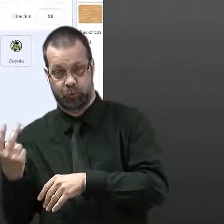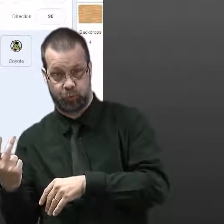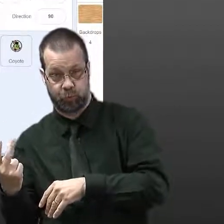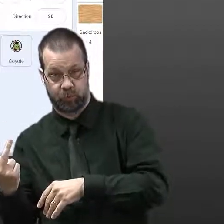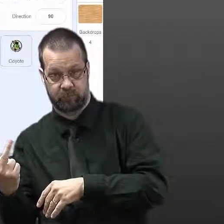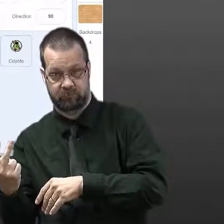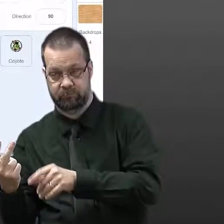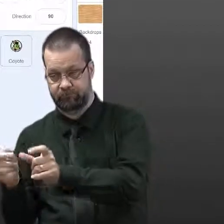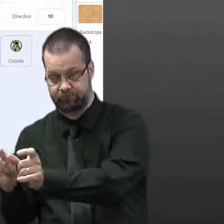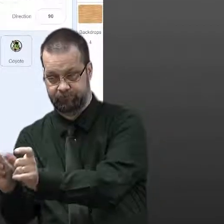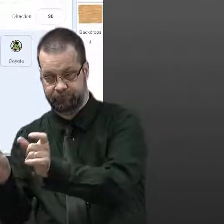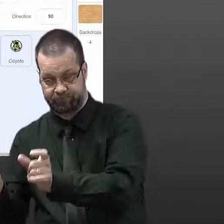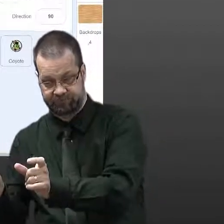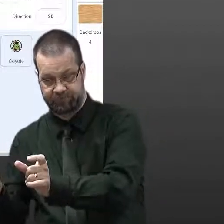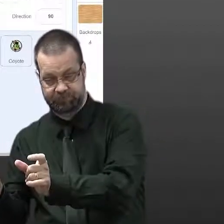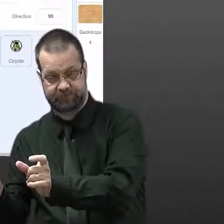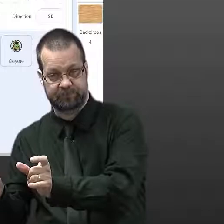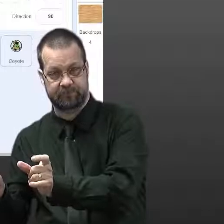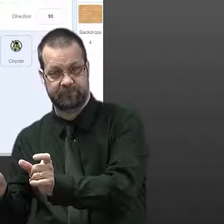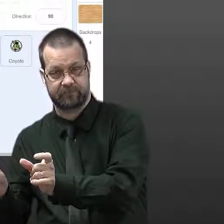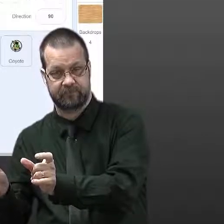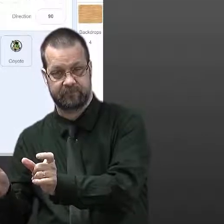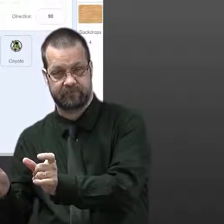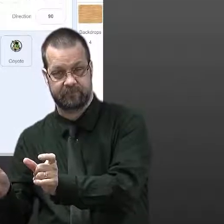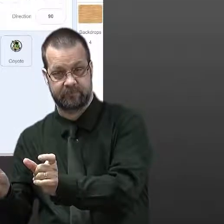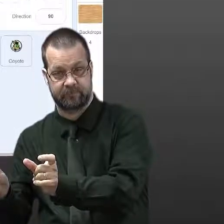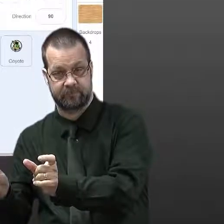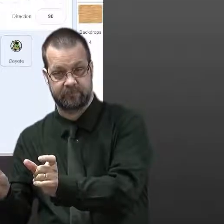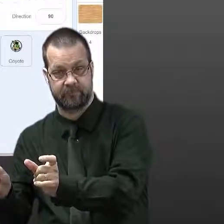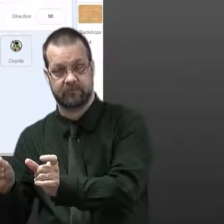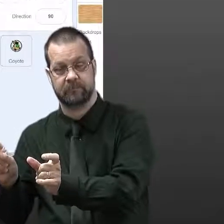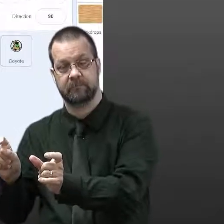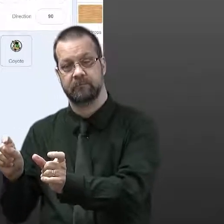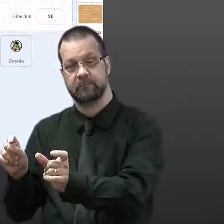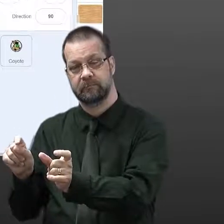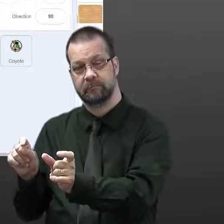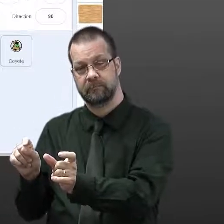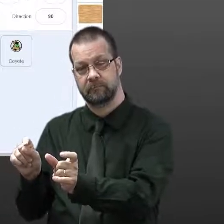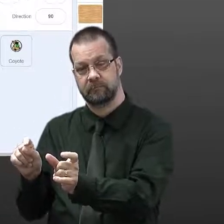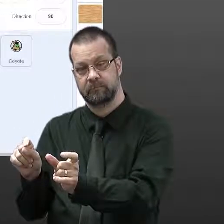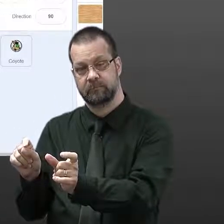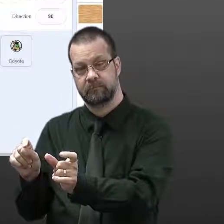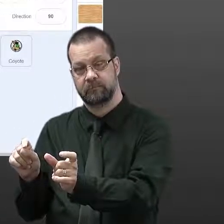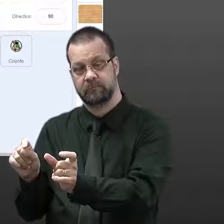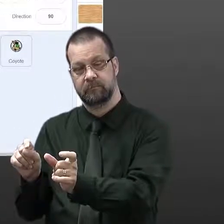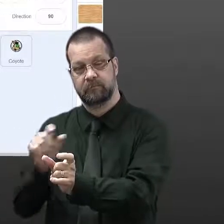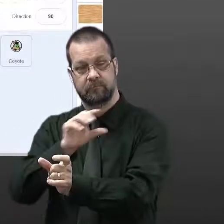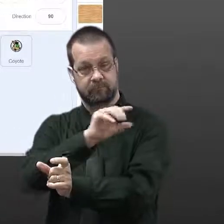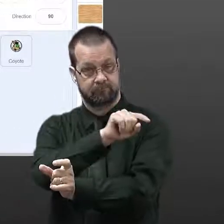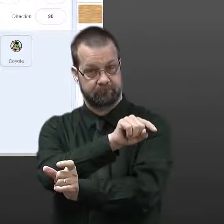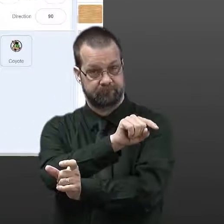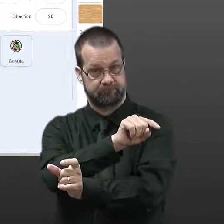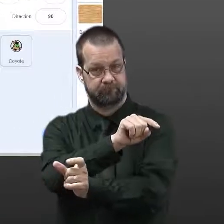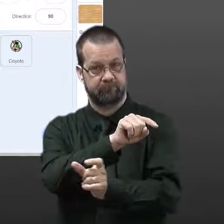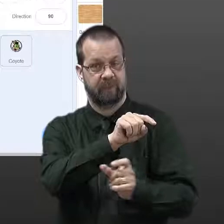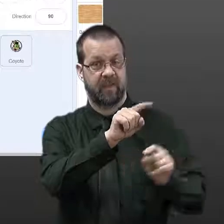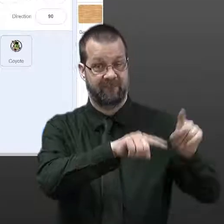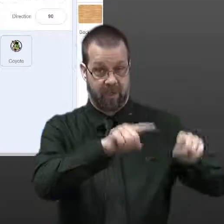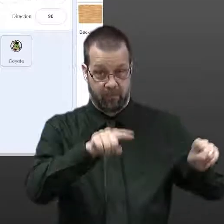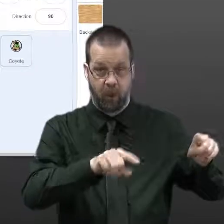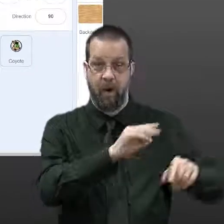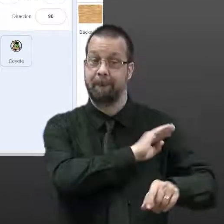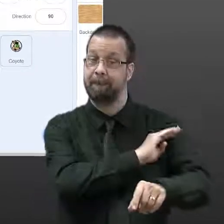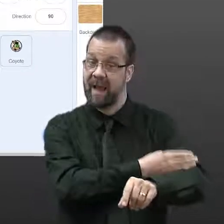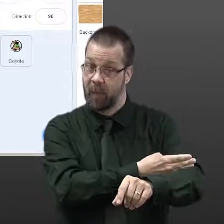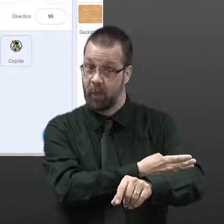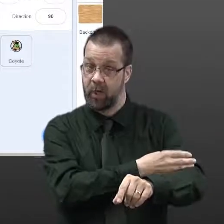has two sides. So on the left side of this block, we are going to grab the rounded variable block that